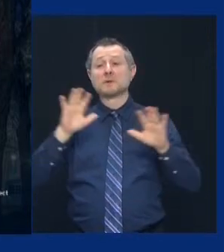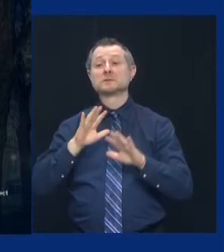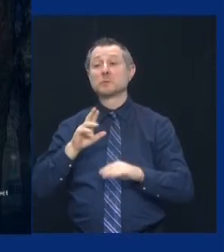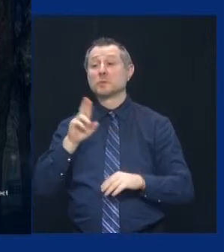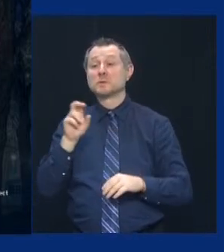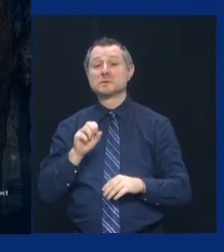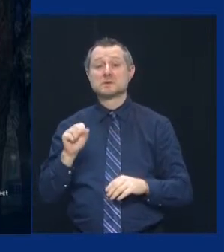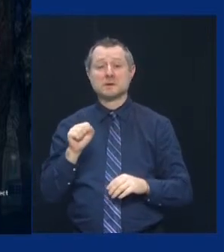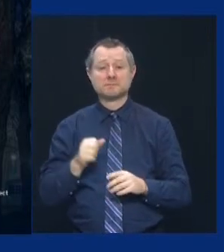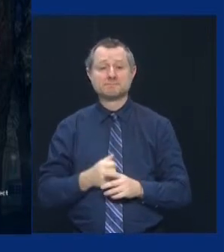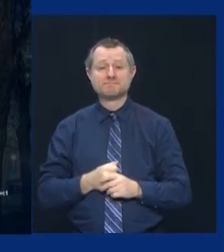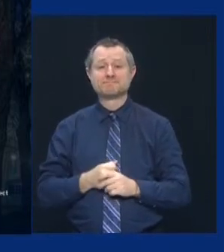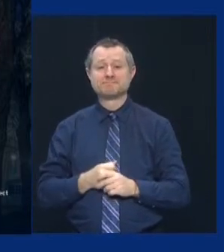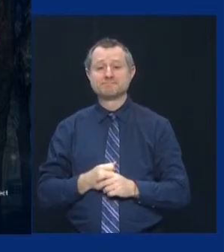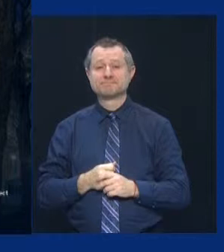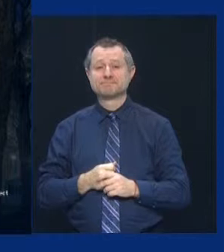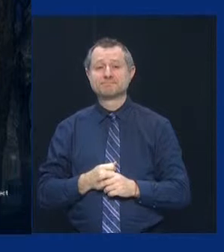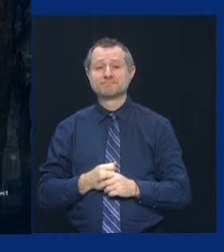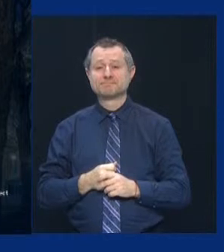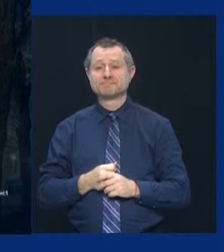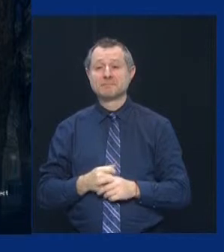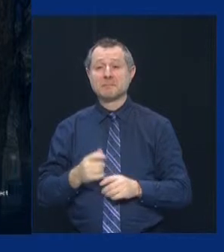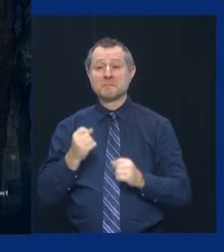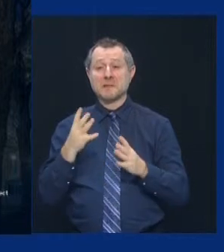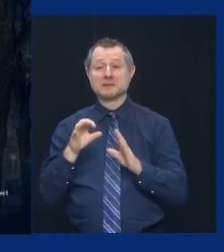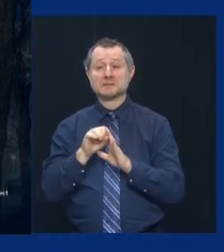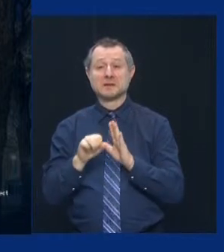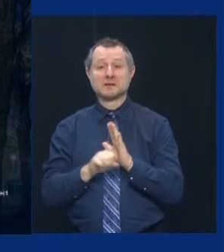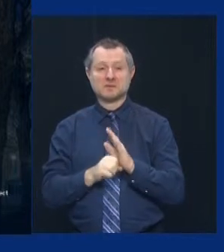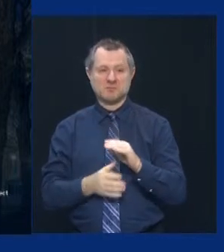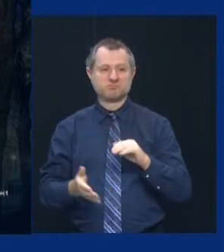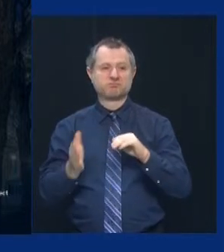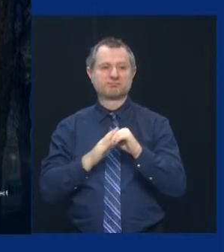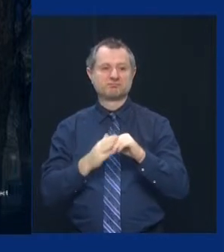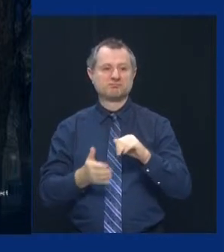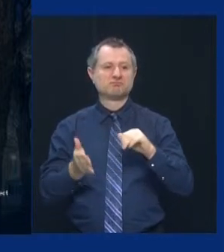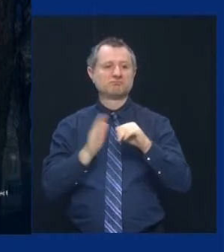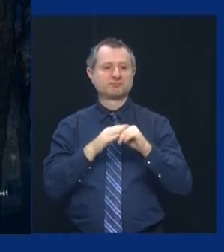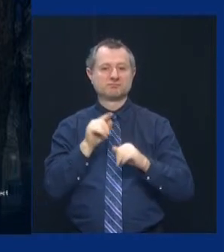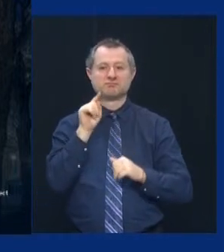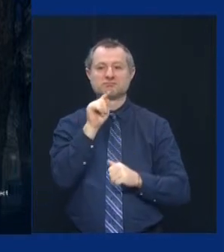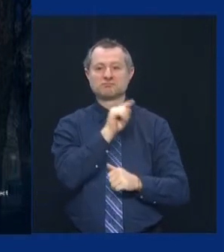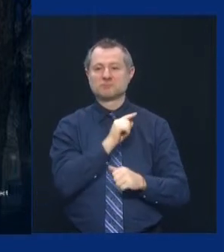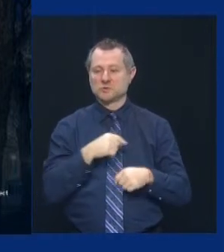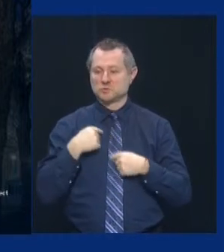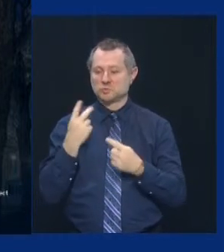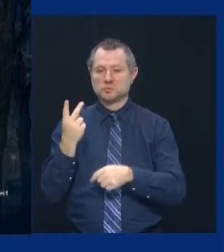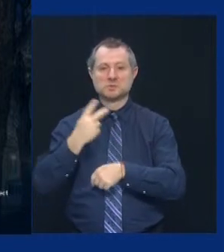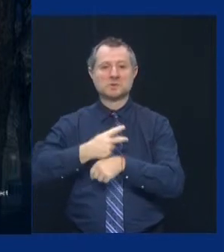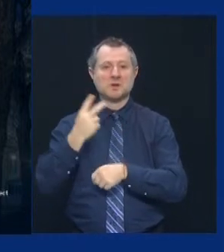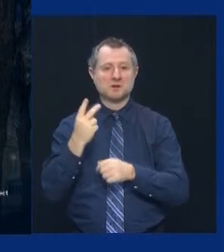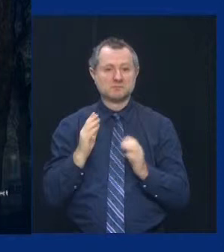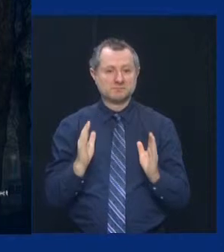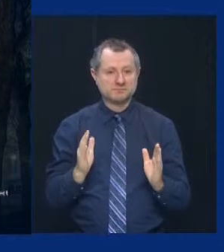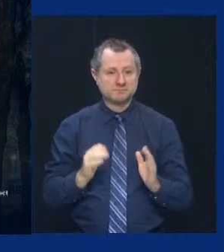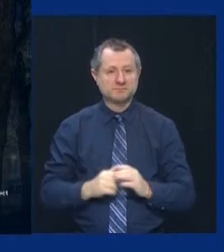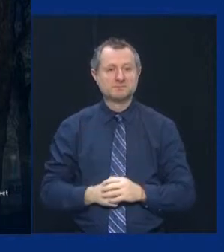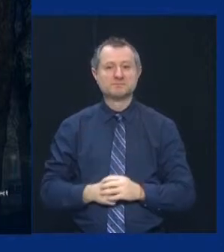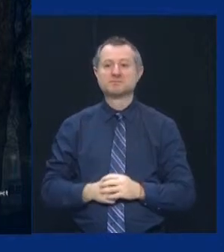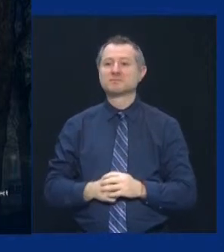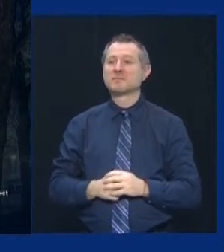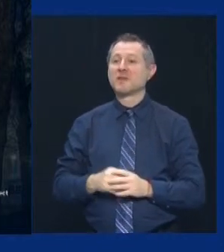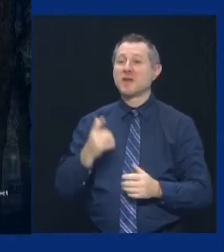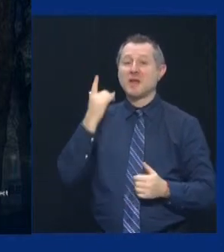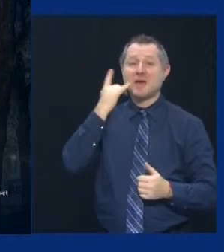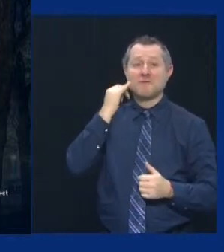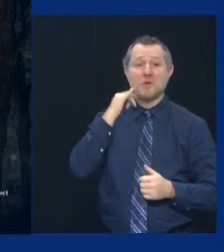seen significant upticks in just the past couple of days. California went